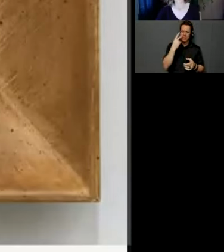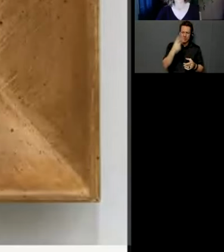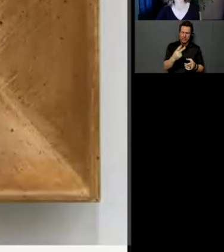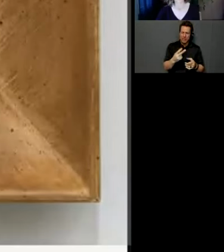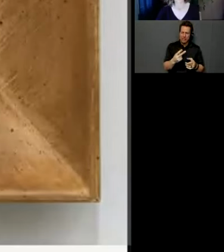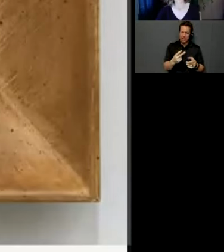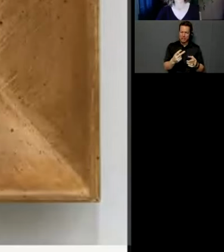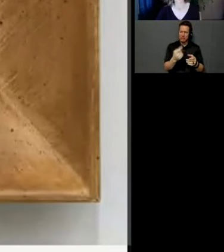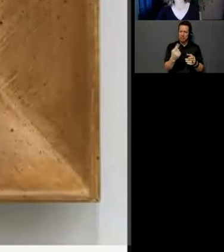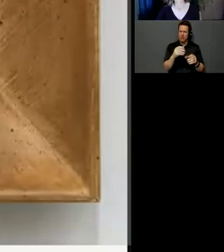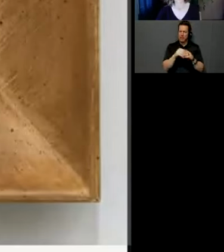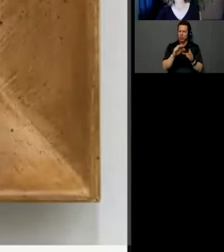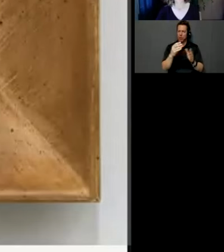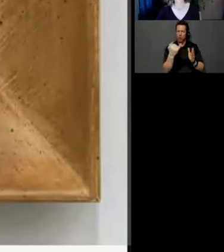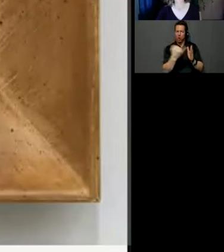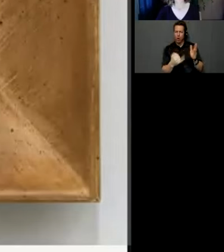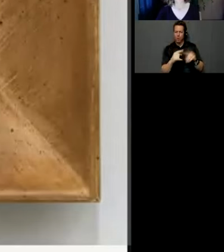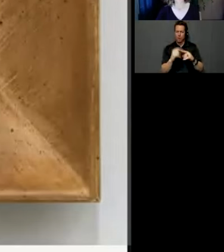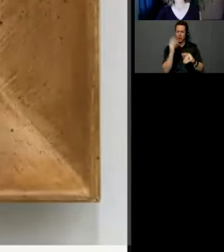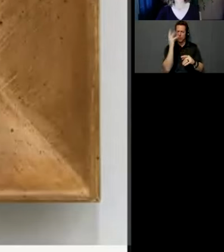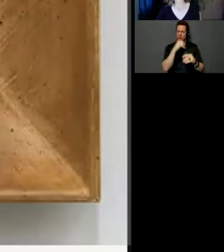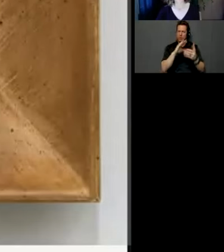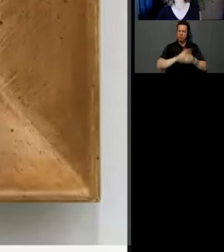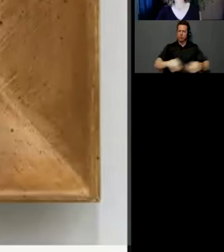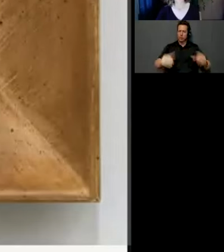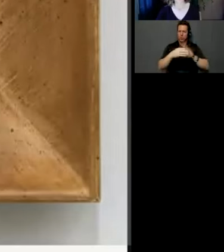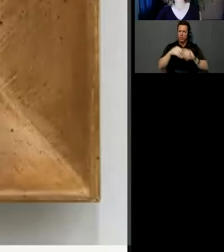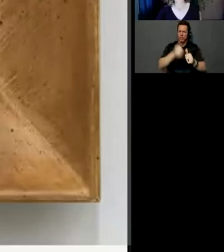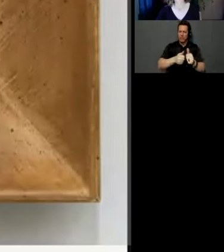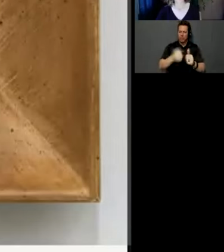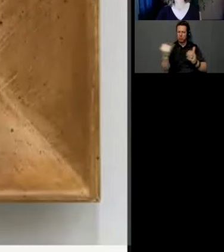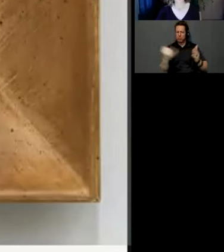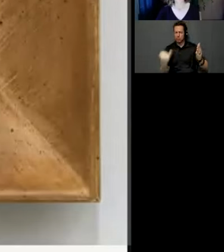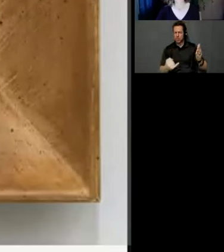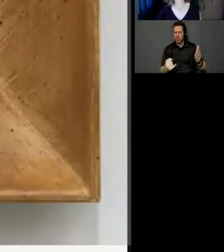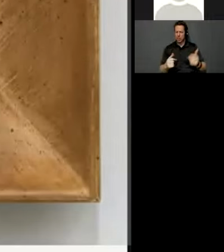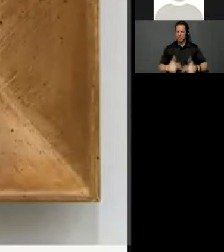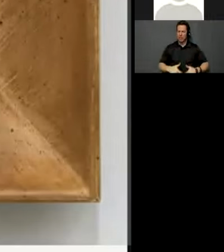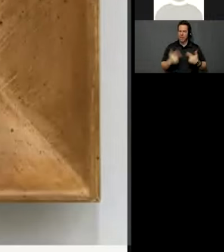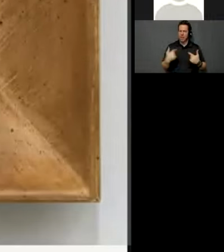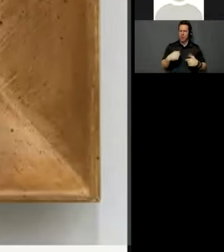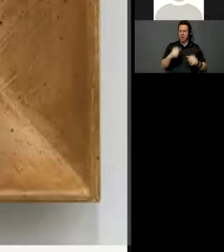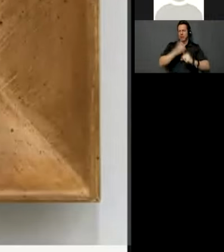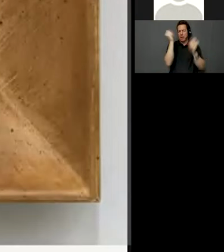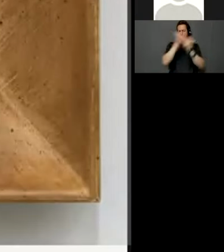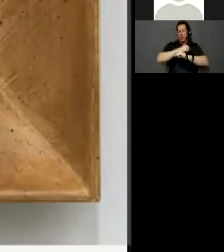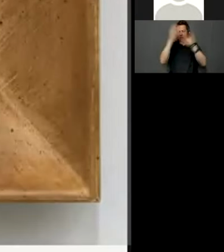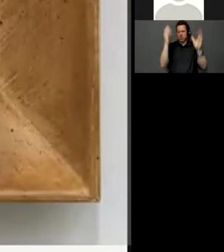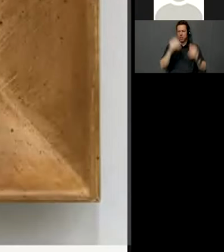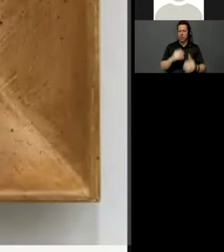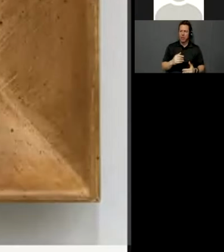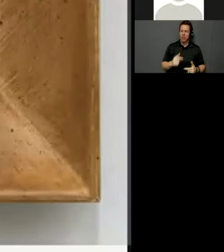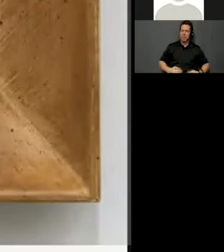her works, but there is such a beautiful story being told in each piece of a life we can only imagine. I'm inspired by the idea